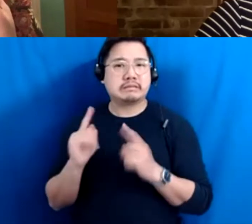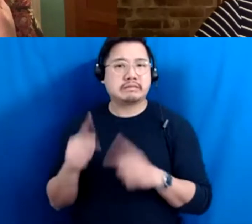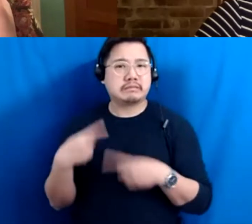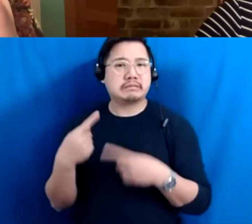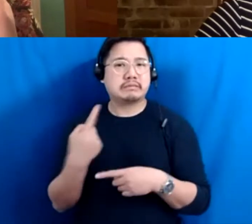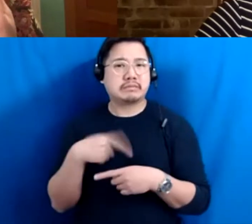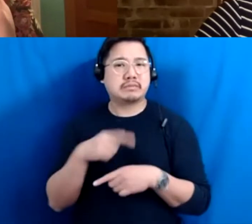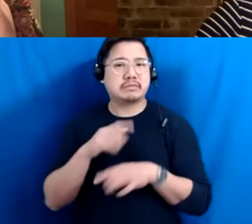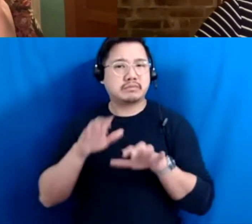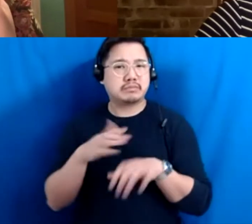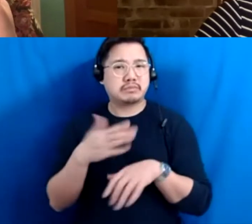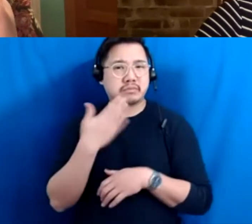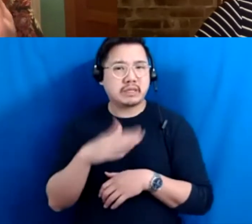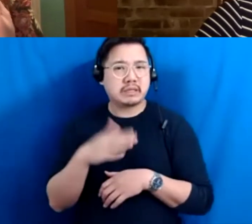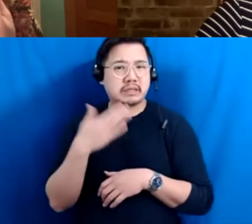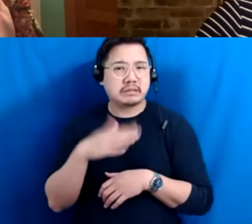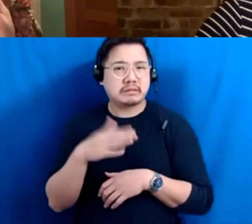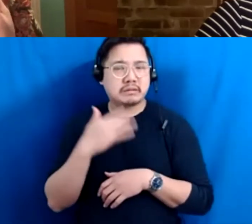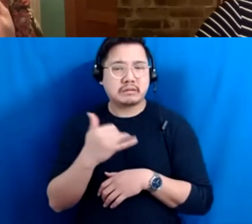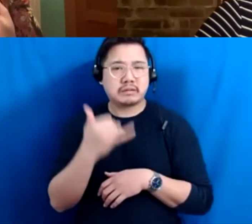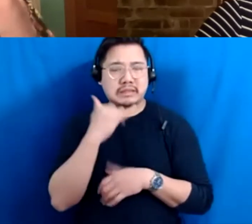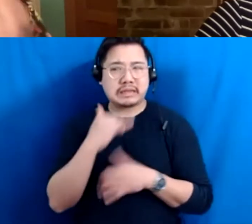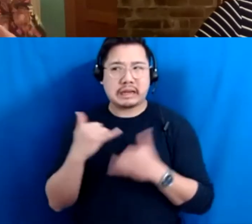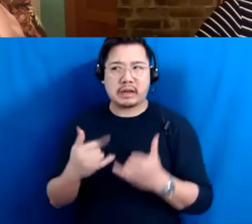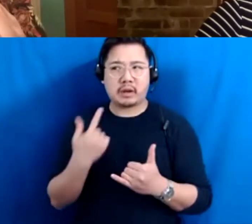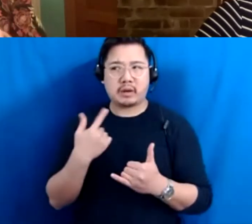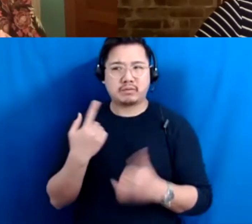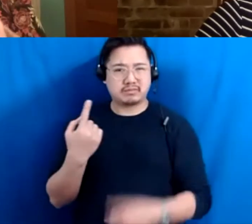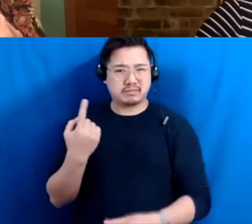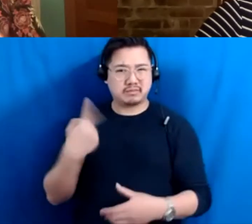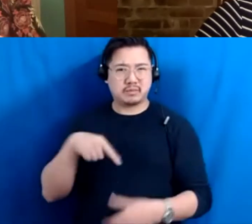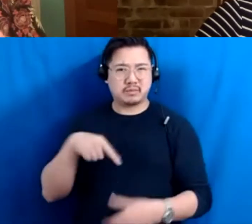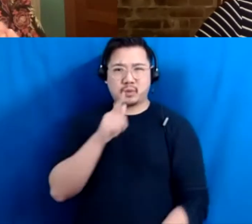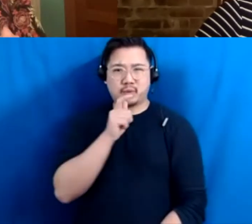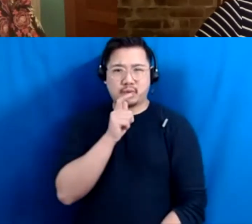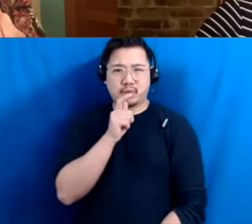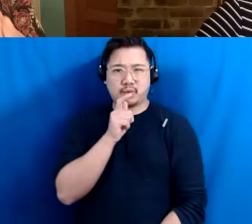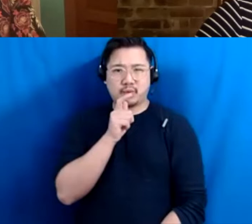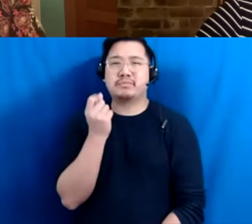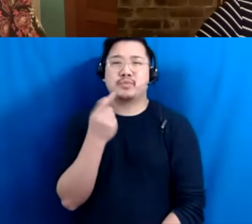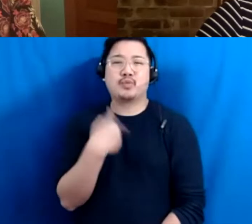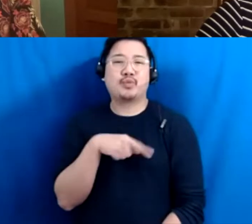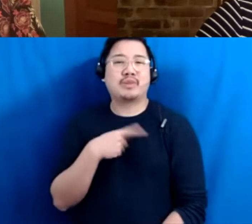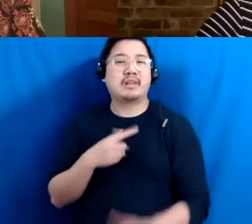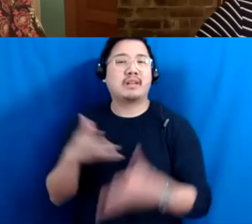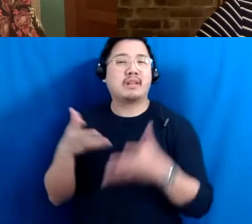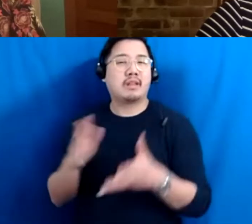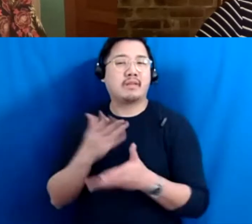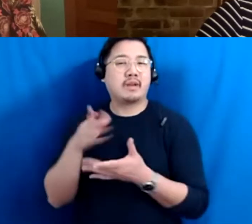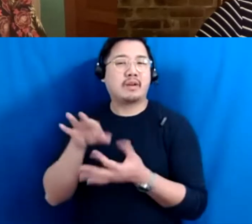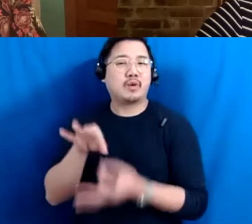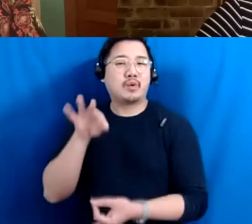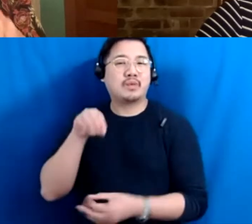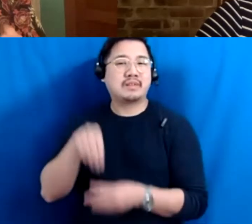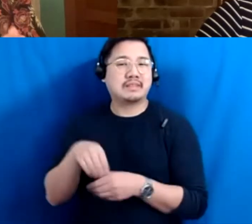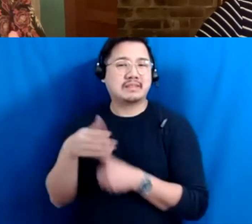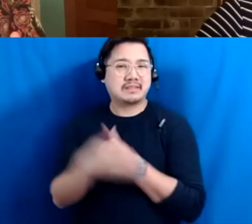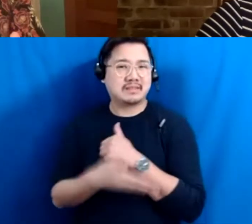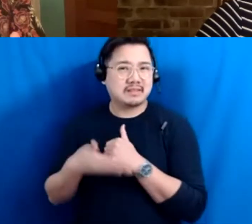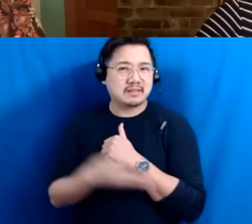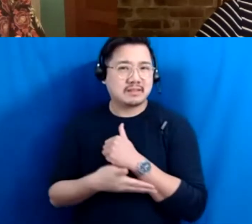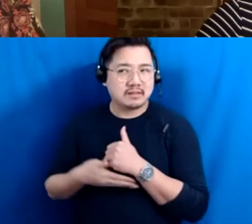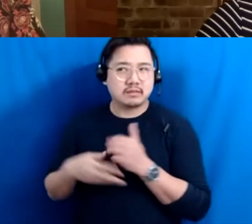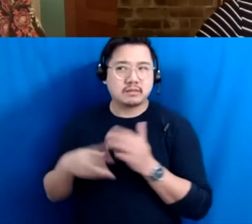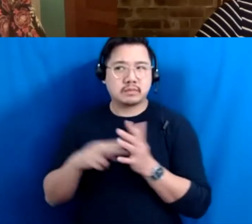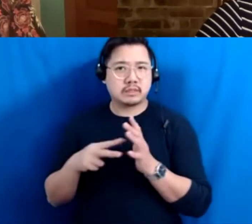Uh, what who are we now? We've made our ghosts in this country, and so it is ours. Are we still